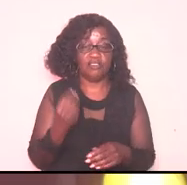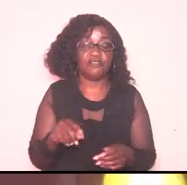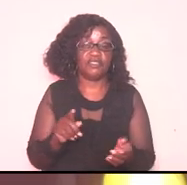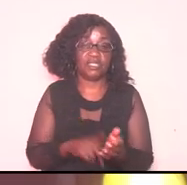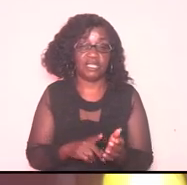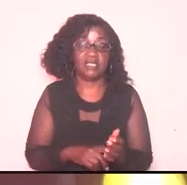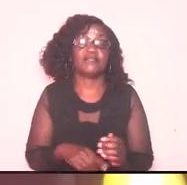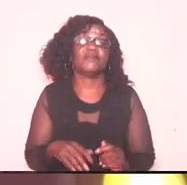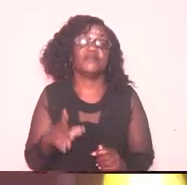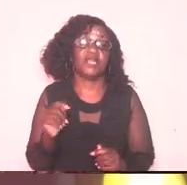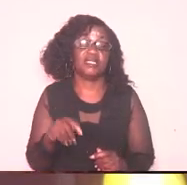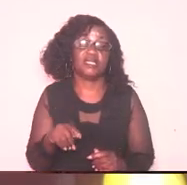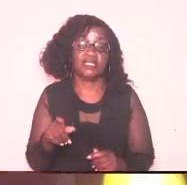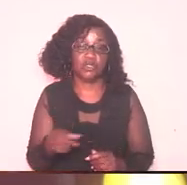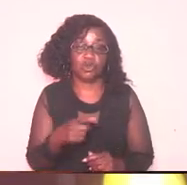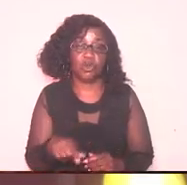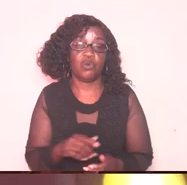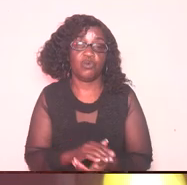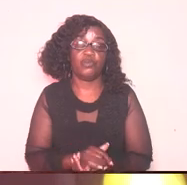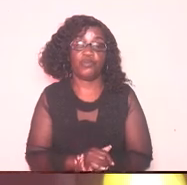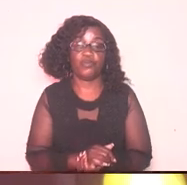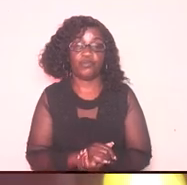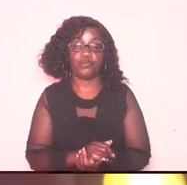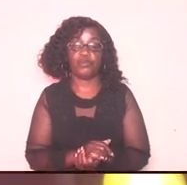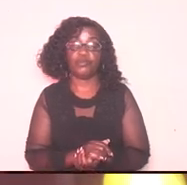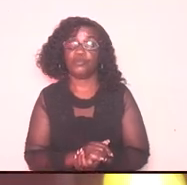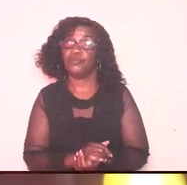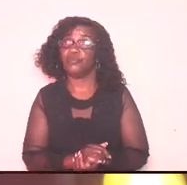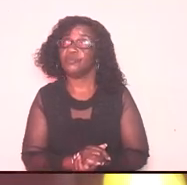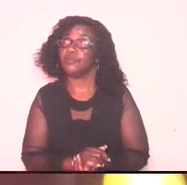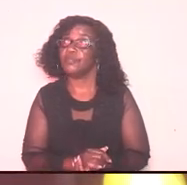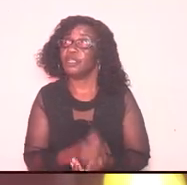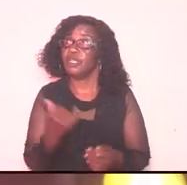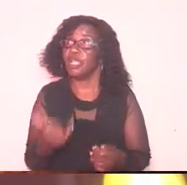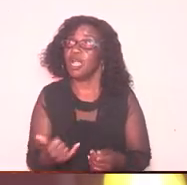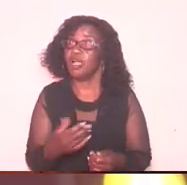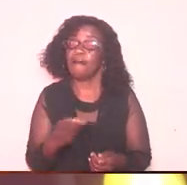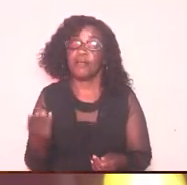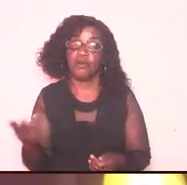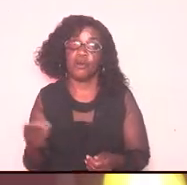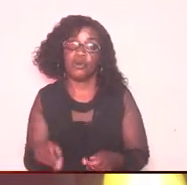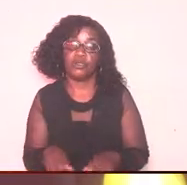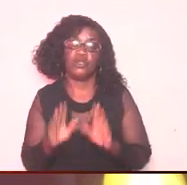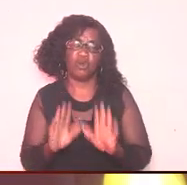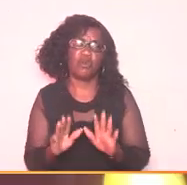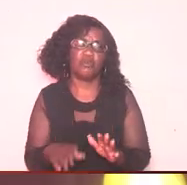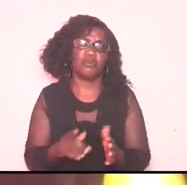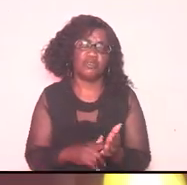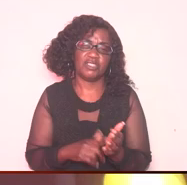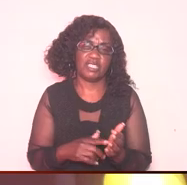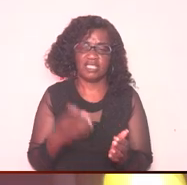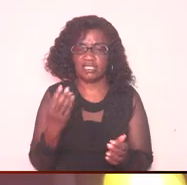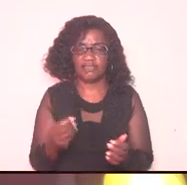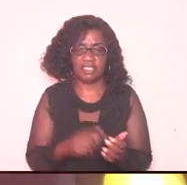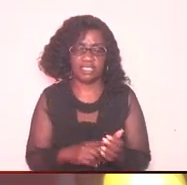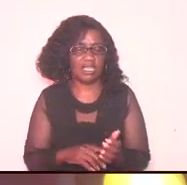system seeks to get harmony in society and seeks to protect these particular individuals. We're not saying that young people, right, are going to like stop having sex or they are not